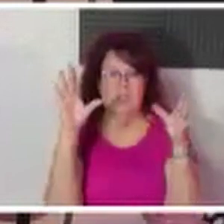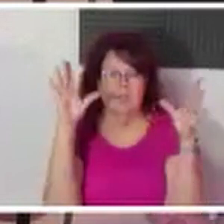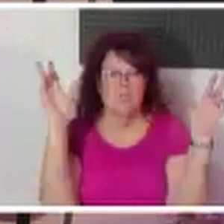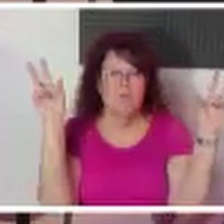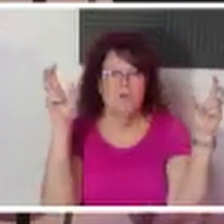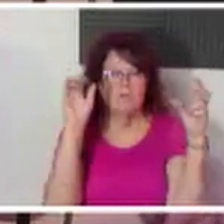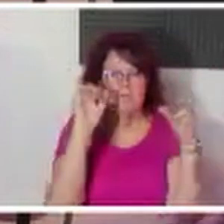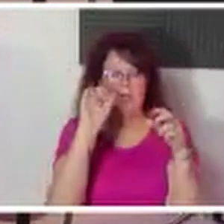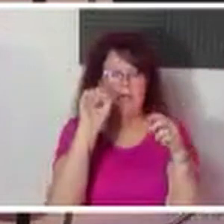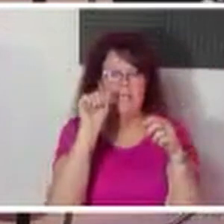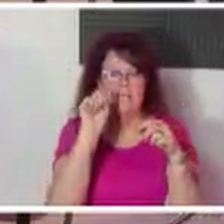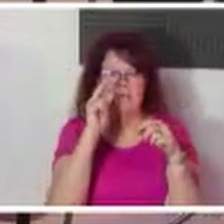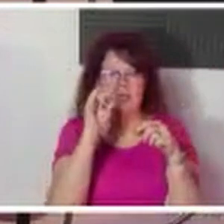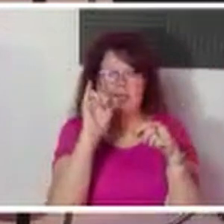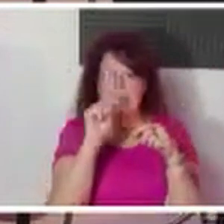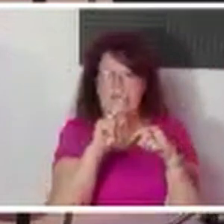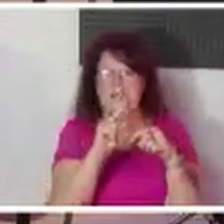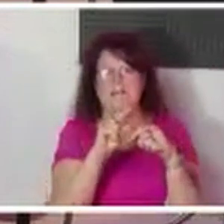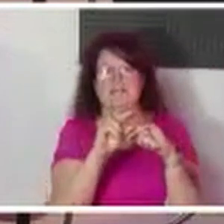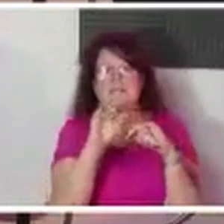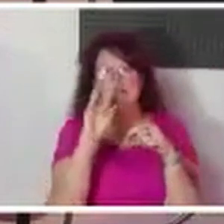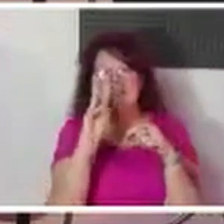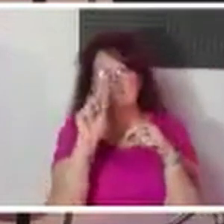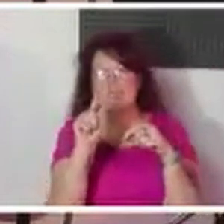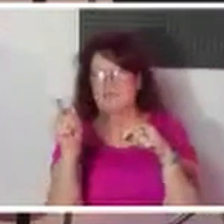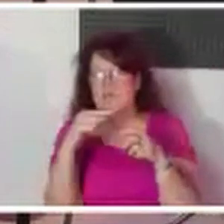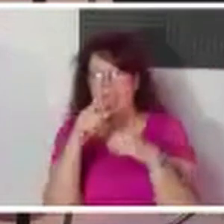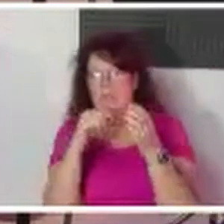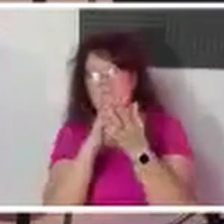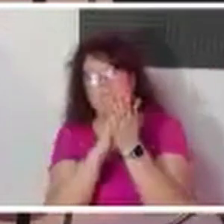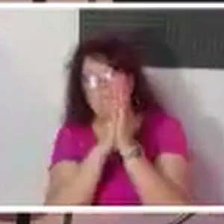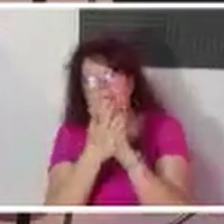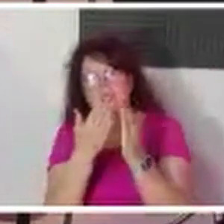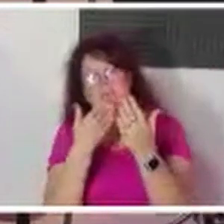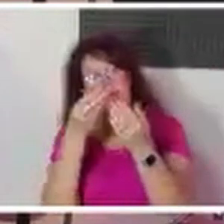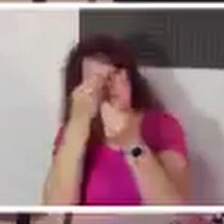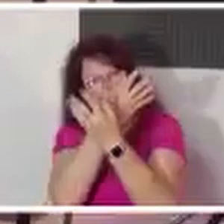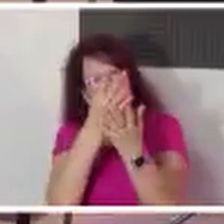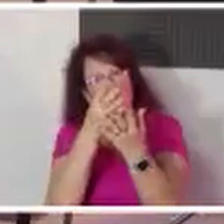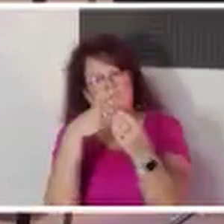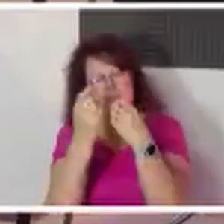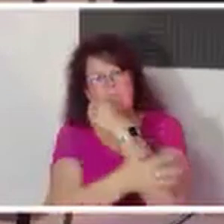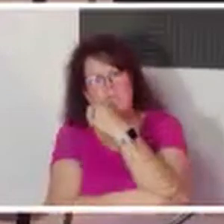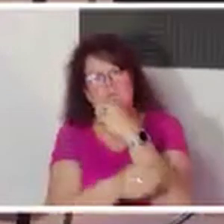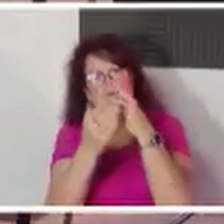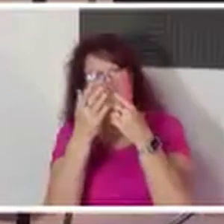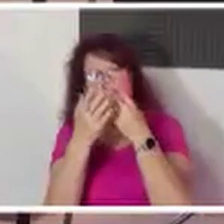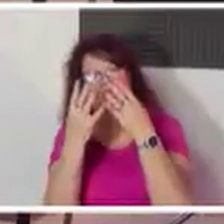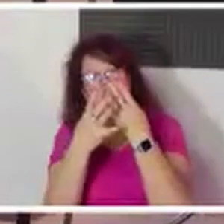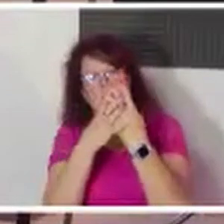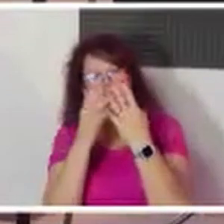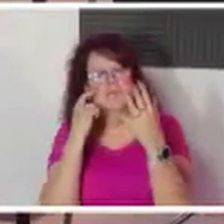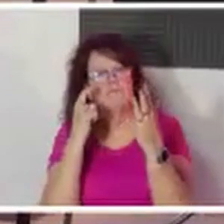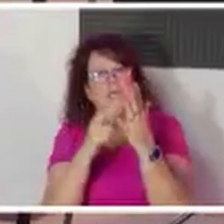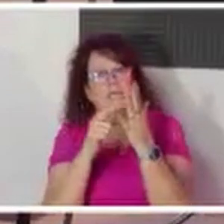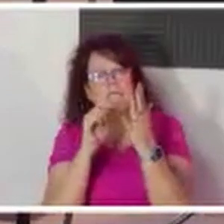prophetic word about being the good news and coming on behalf of the poor and the incarcerated and all of these people, and